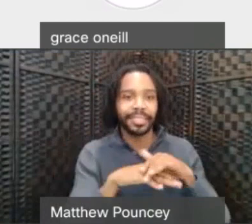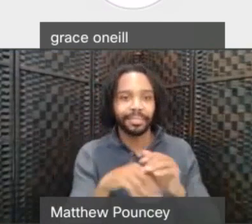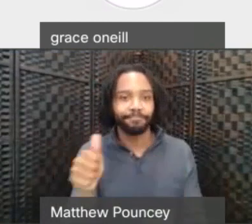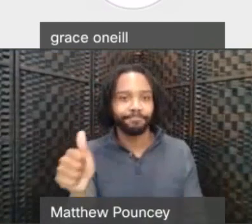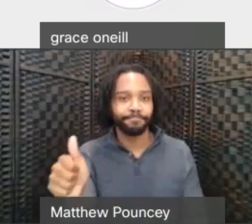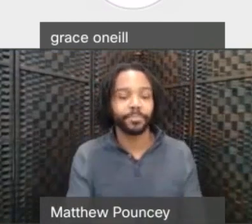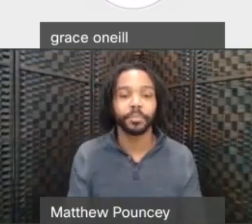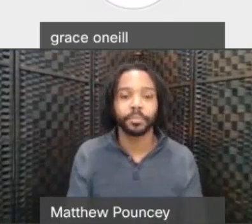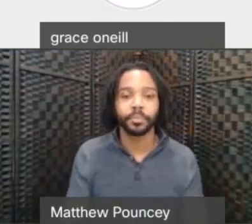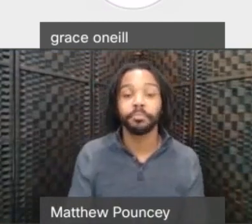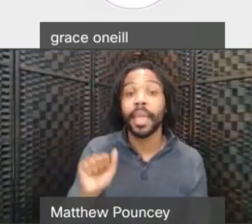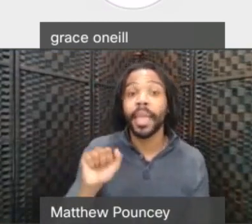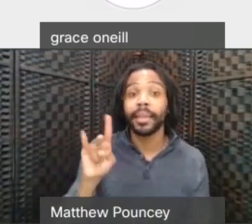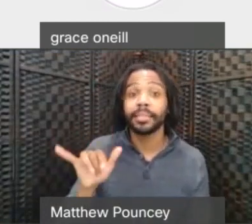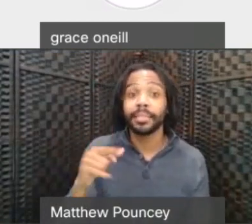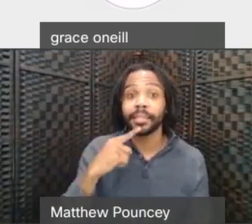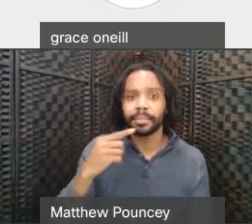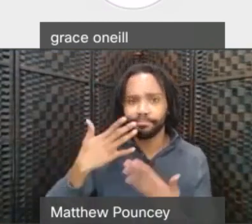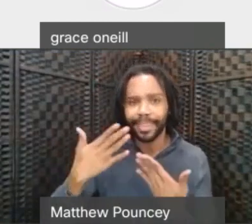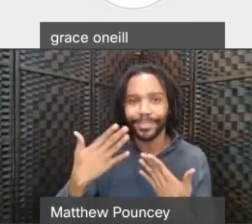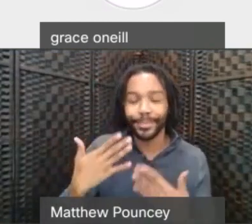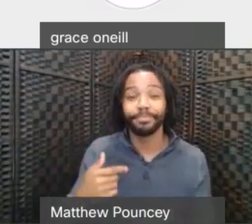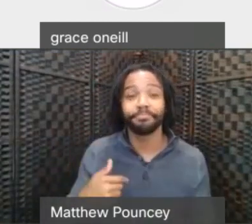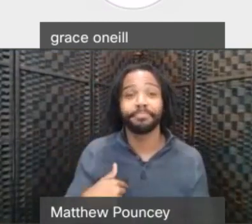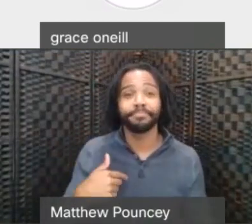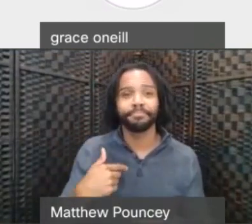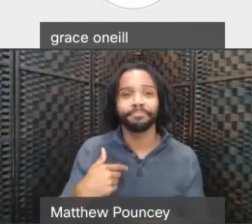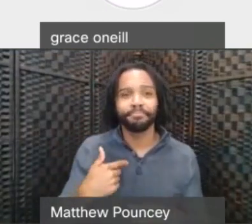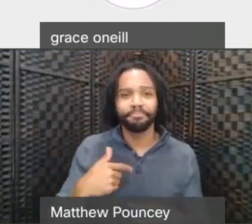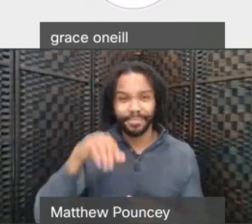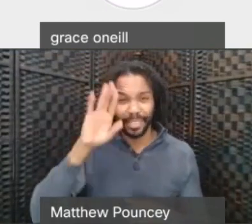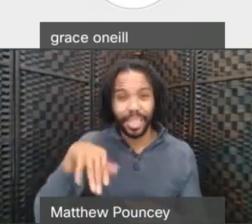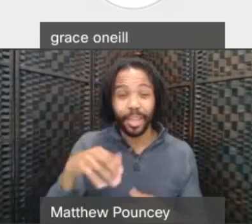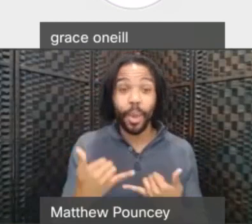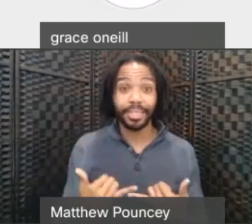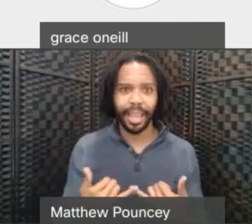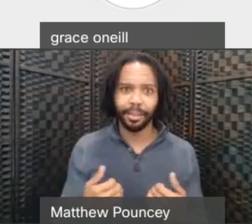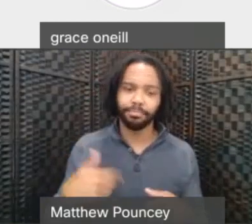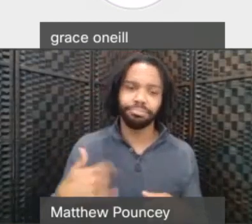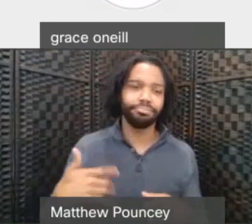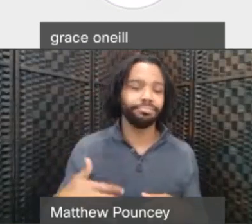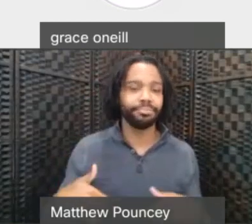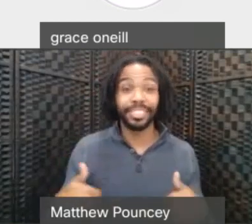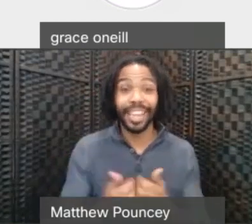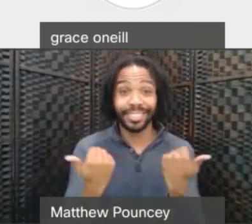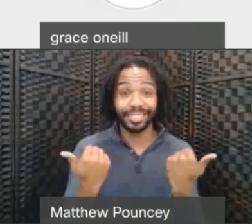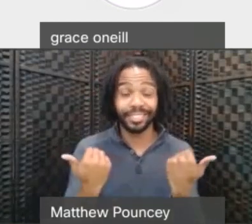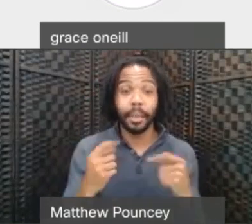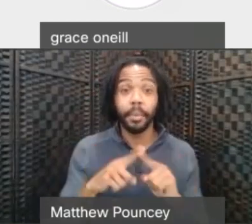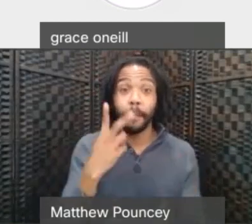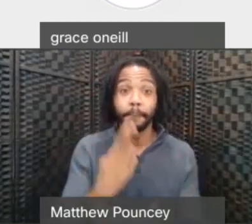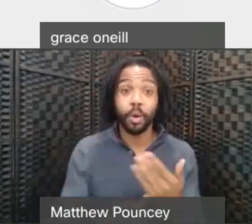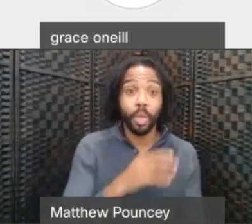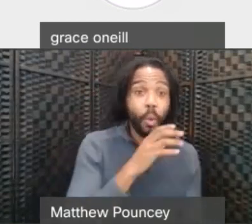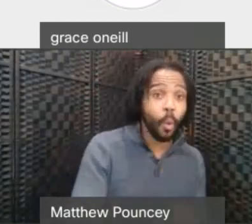And we do appreciate that it can be a little bit challenging right now, but at this time, both are available so that people